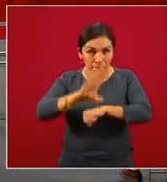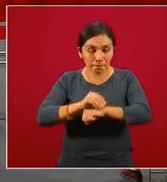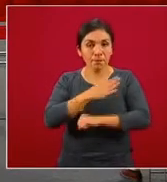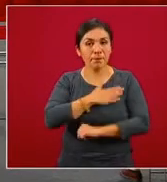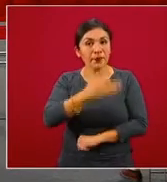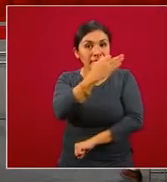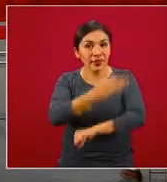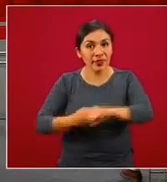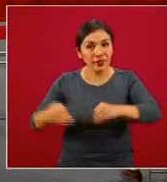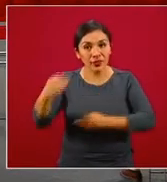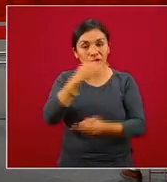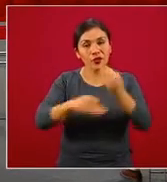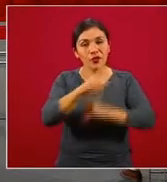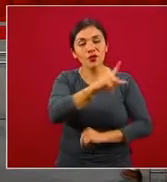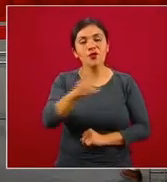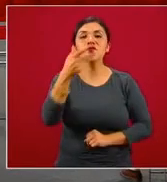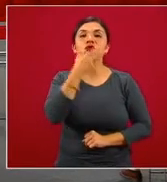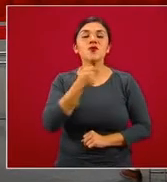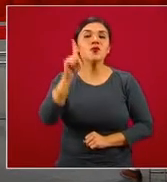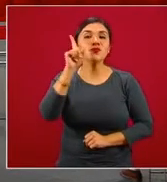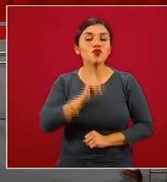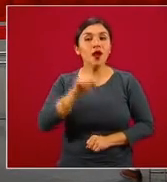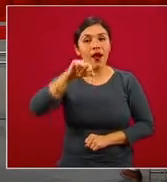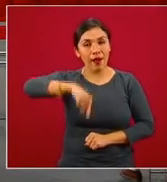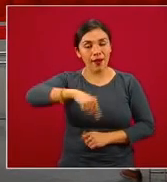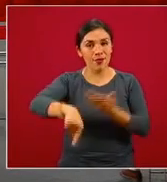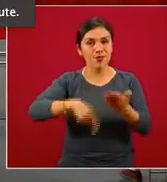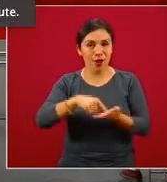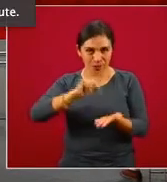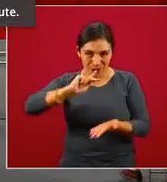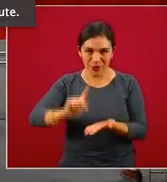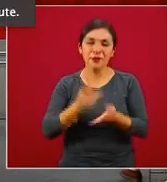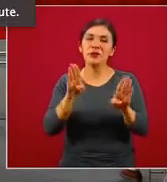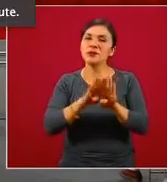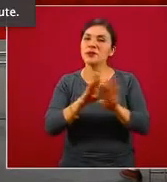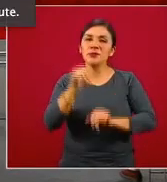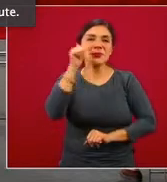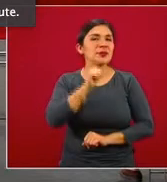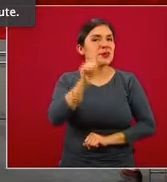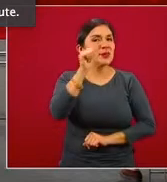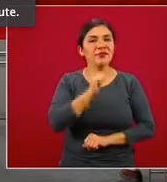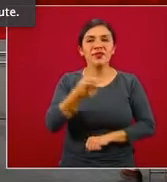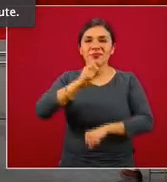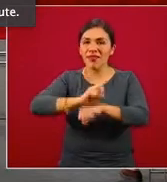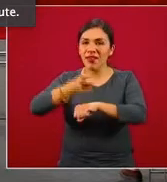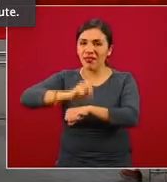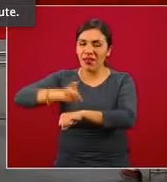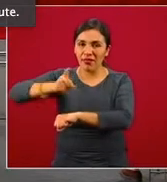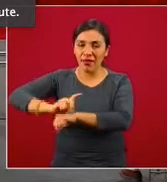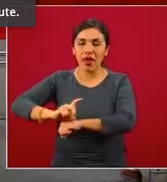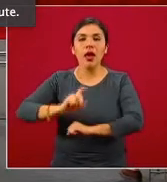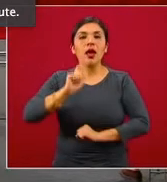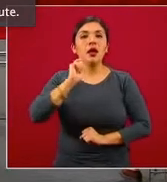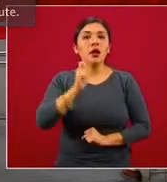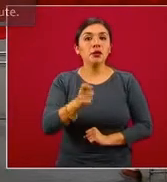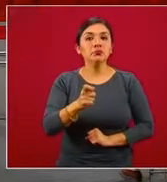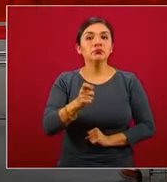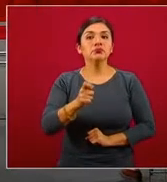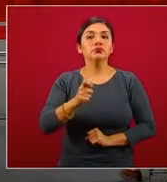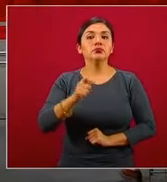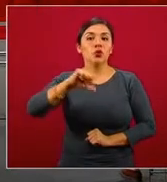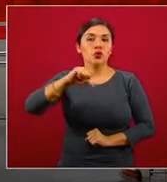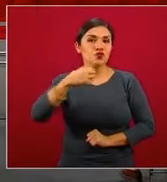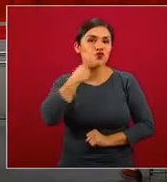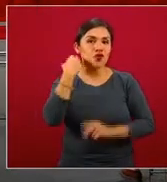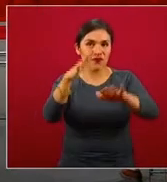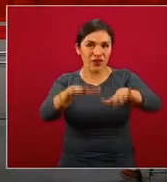Good afternoon, everyone. Here we are again, just like every day, here